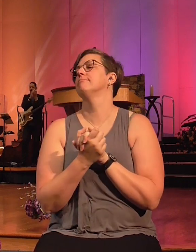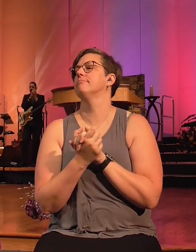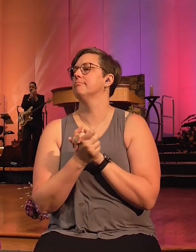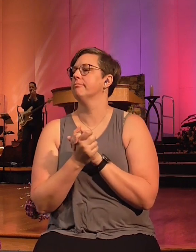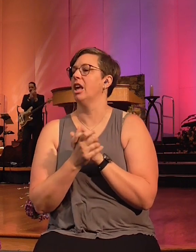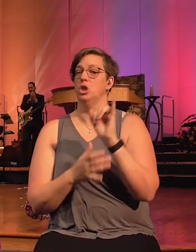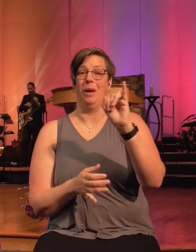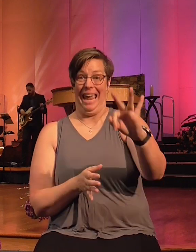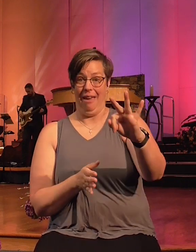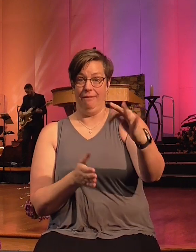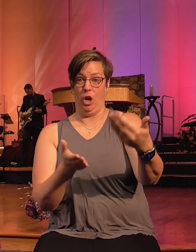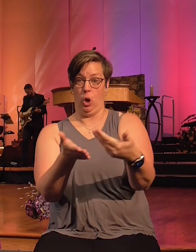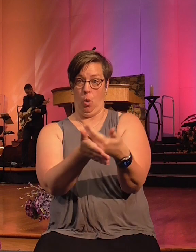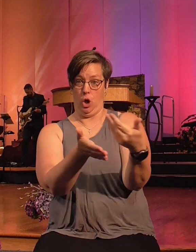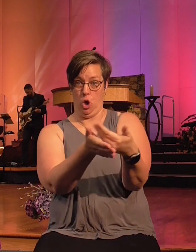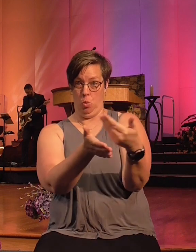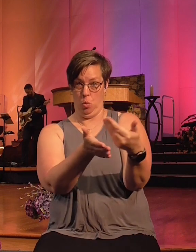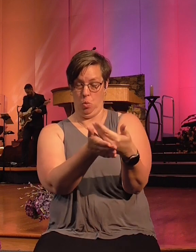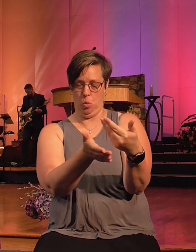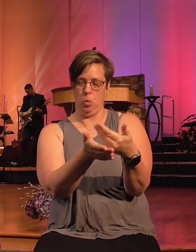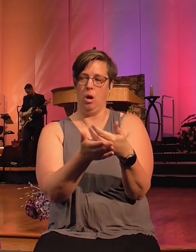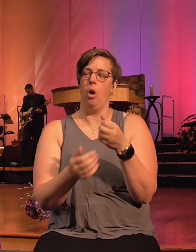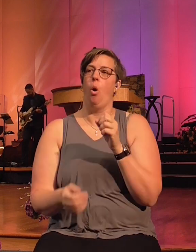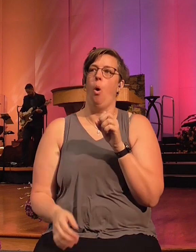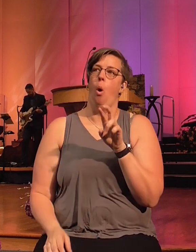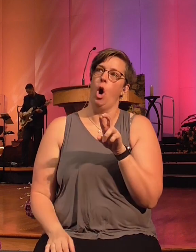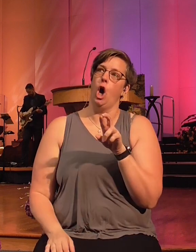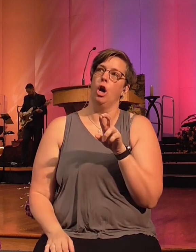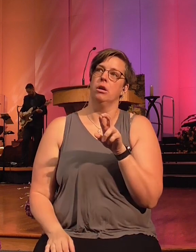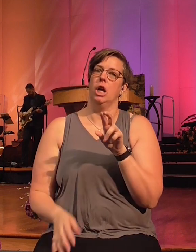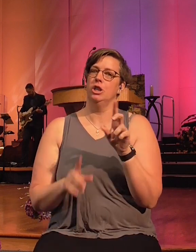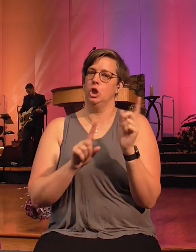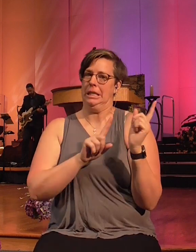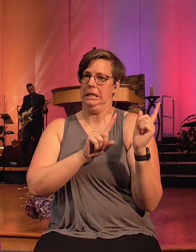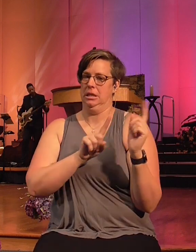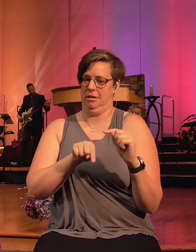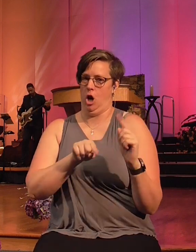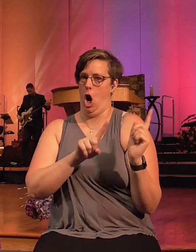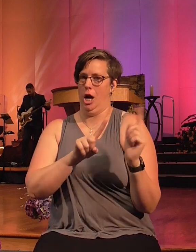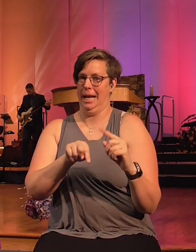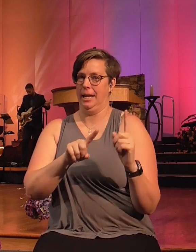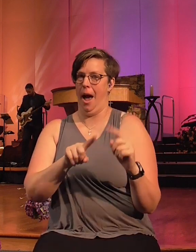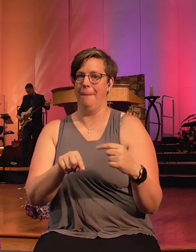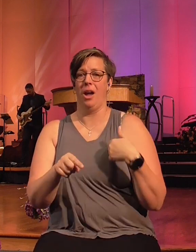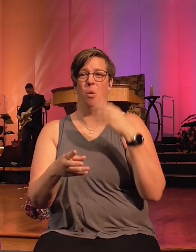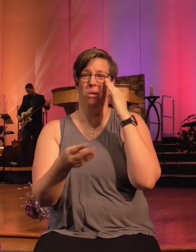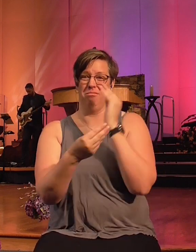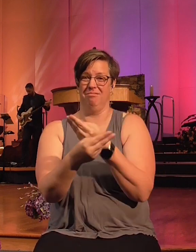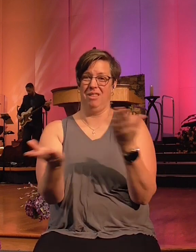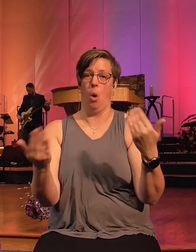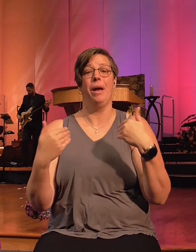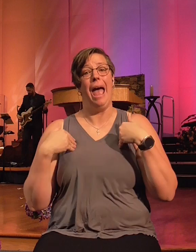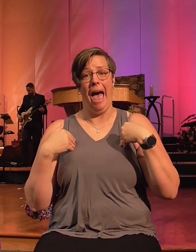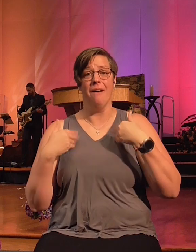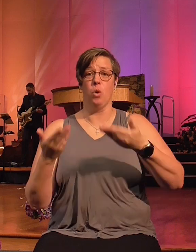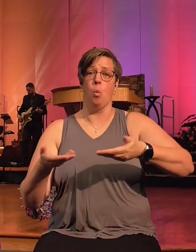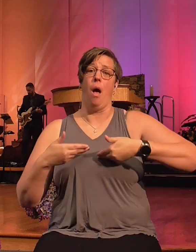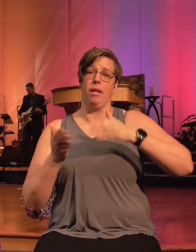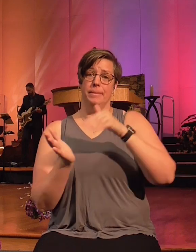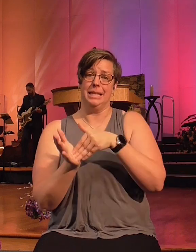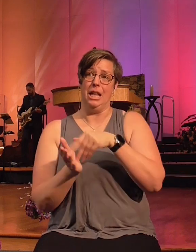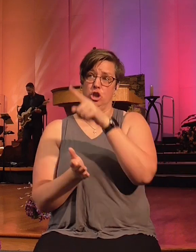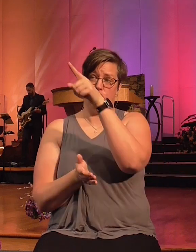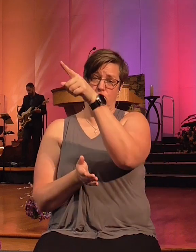And so if you are new or have just started coming to Mile High, I just want to let you know we have a welcome center out in the middle of